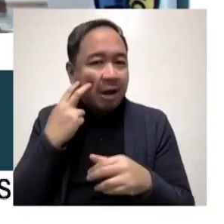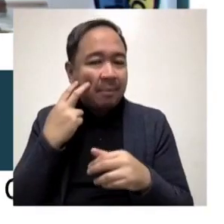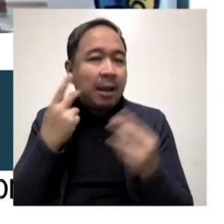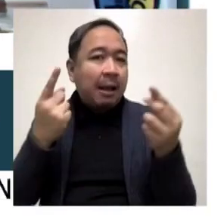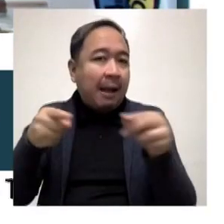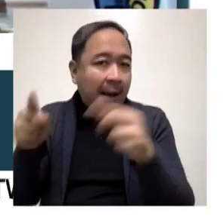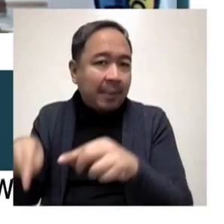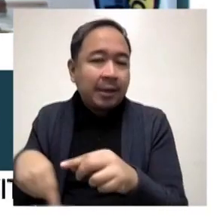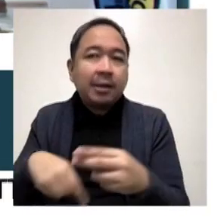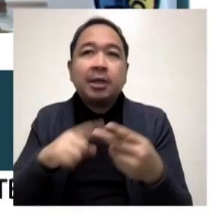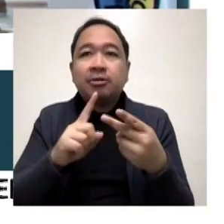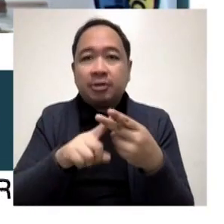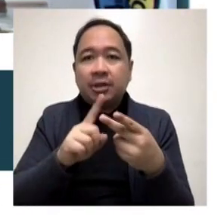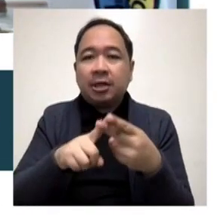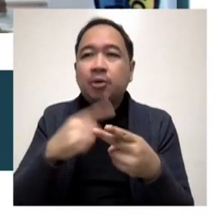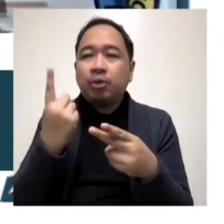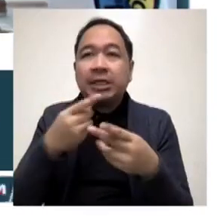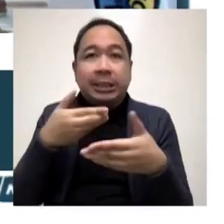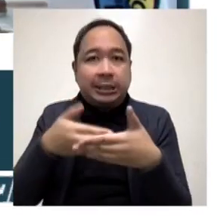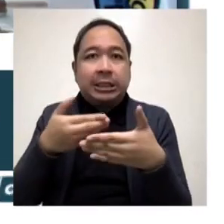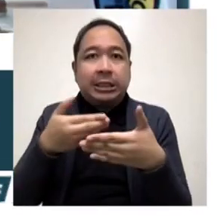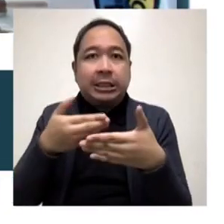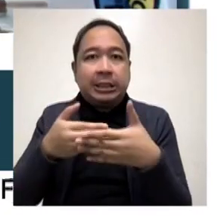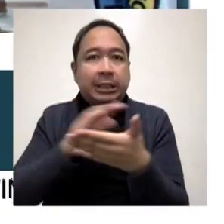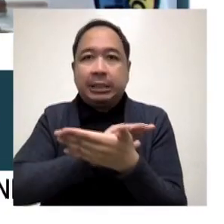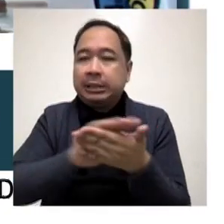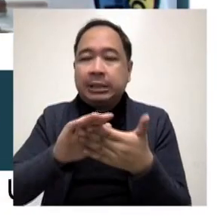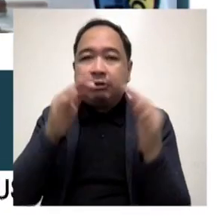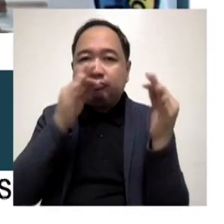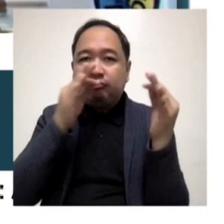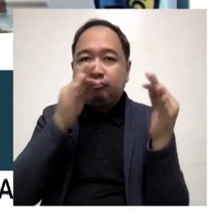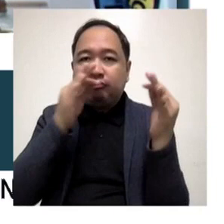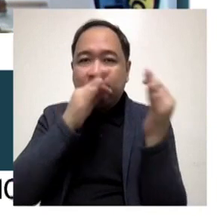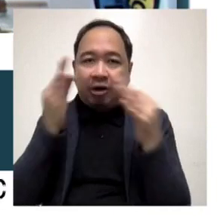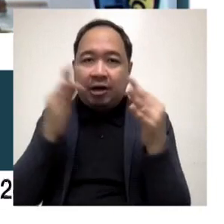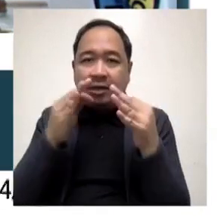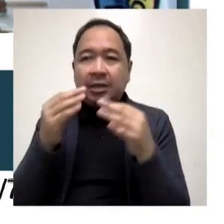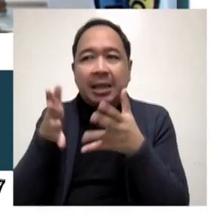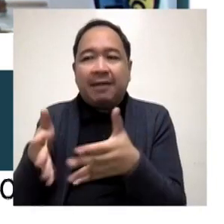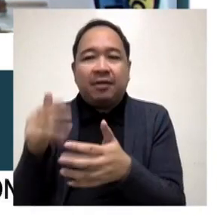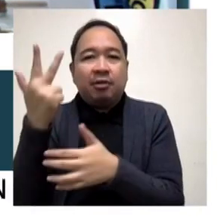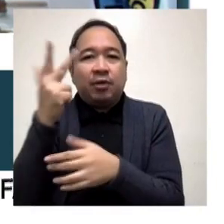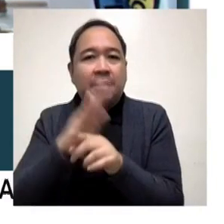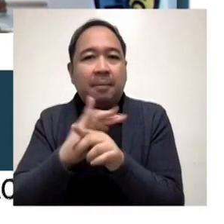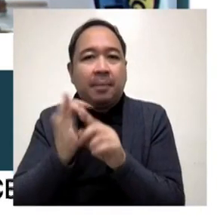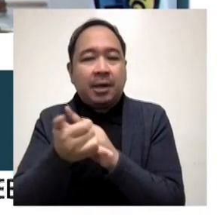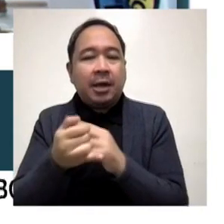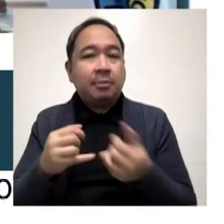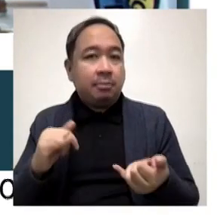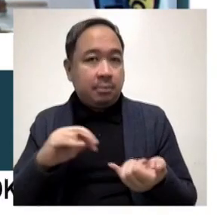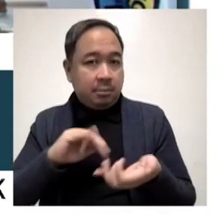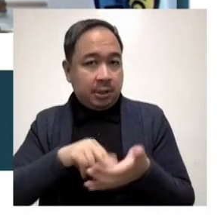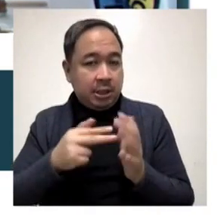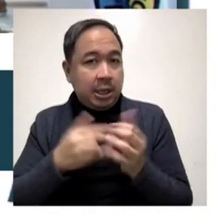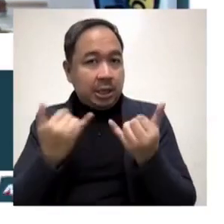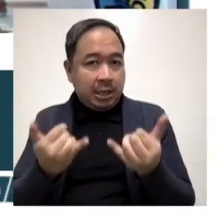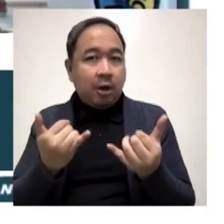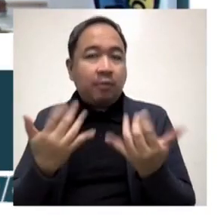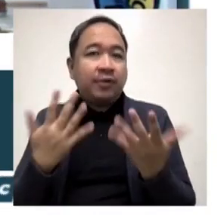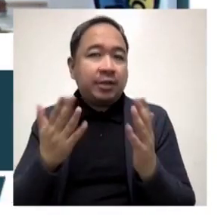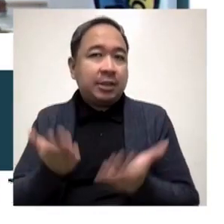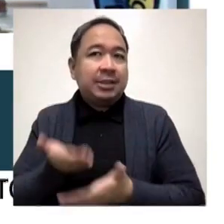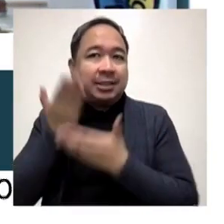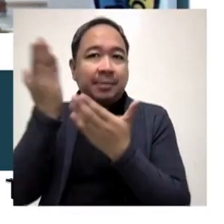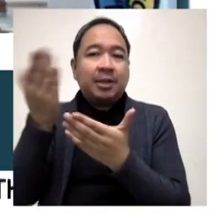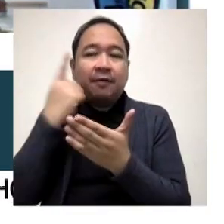from being a drug cleared city. So it's basically the proper utilization of this. We submit this for liquidation. The Commission on